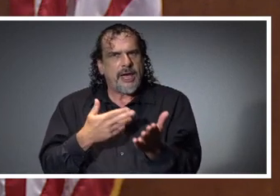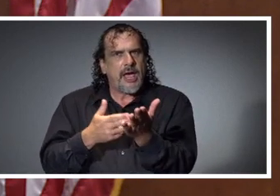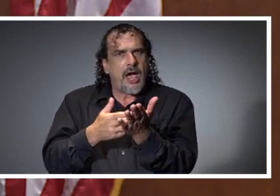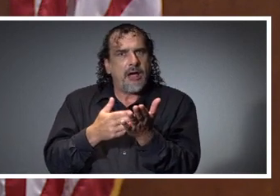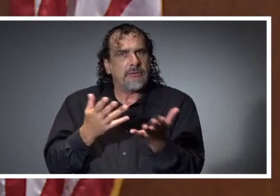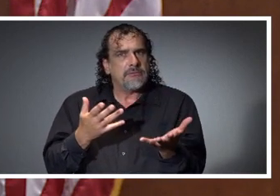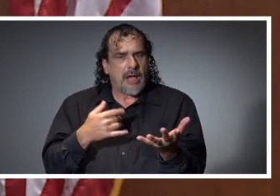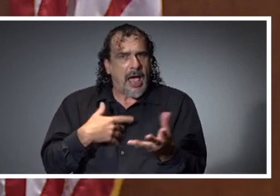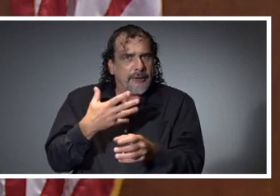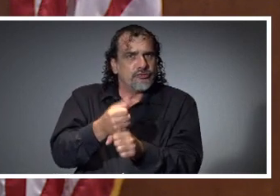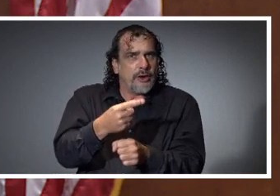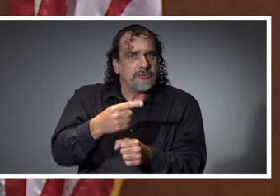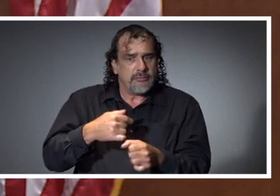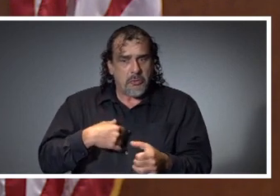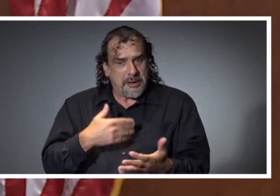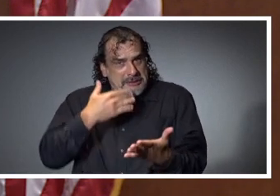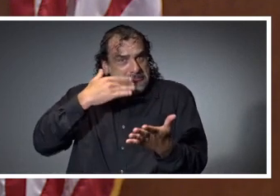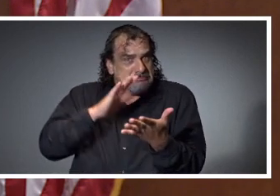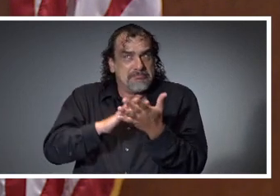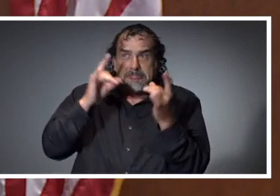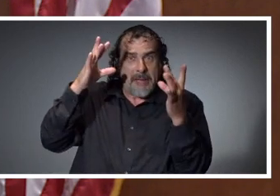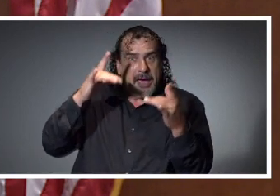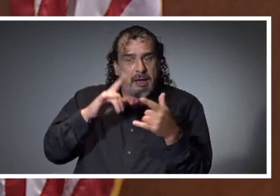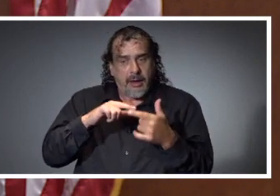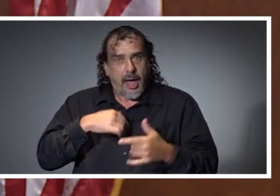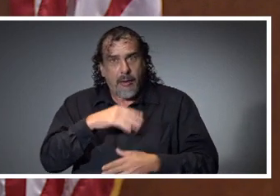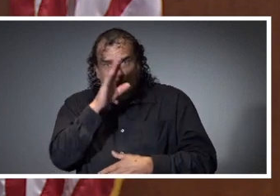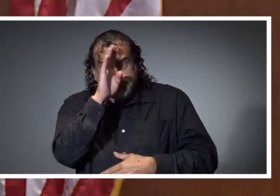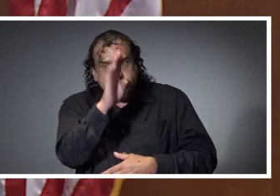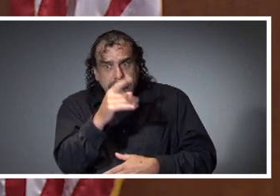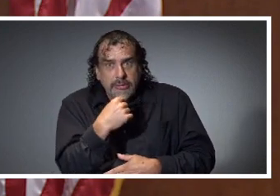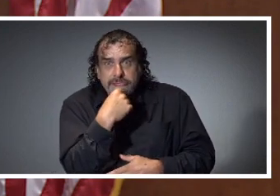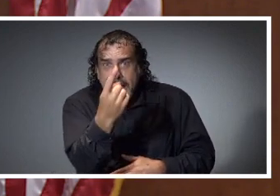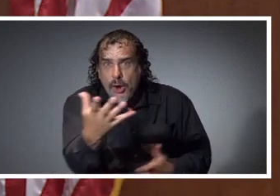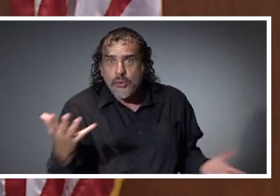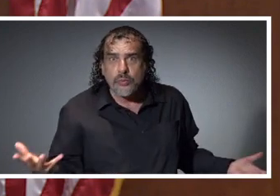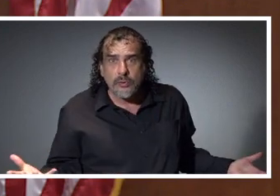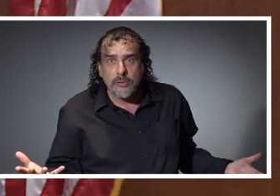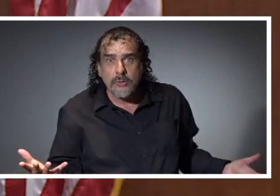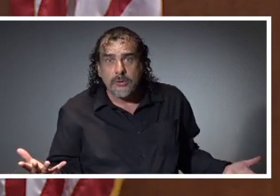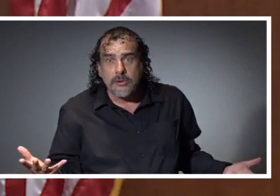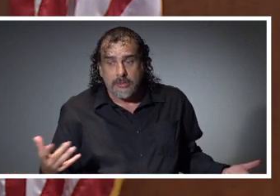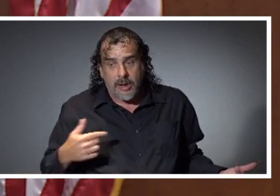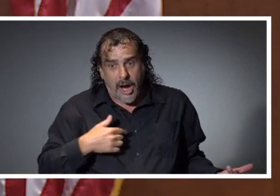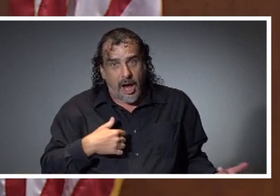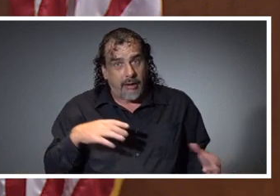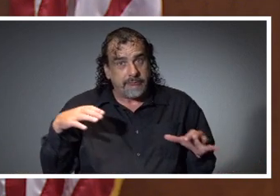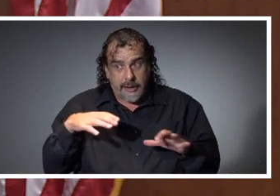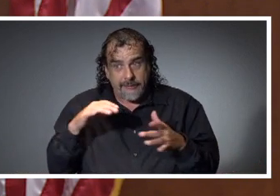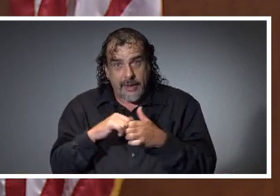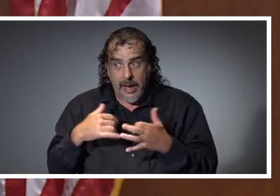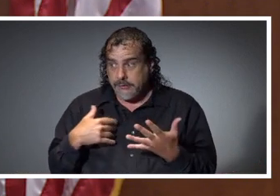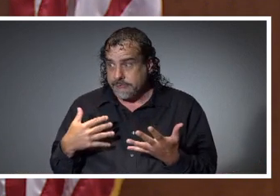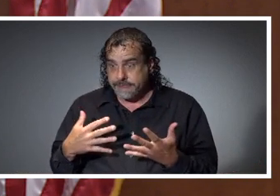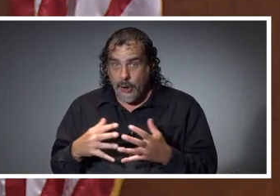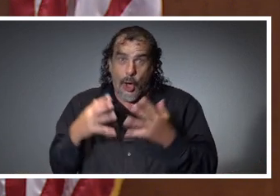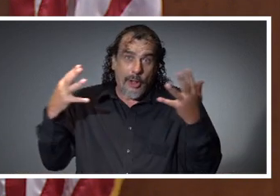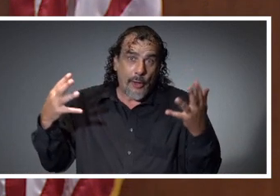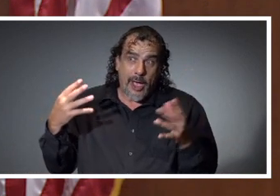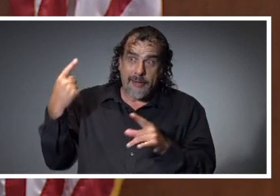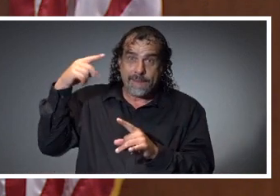bad, I'm going to sit here and I'm going to tell you things are bad. I've had to do that a lot over the last